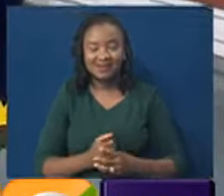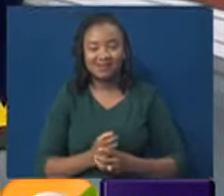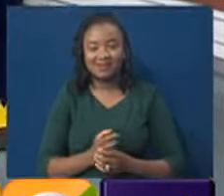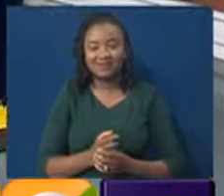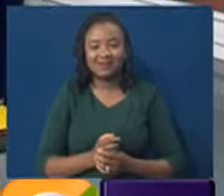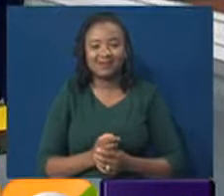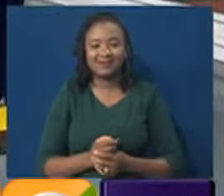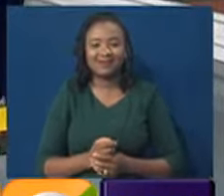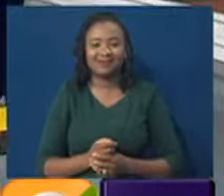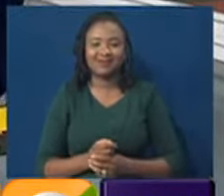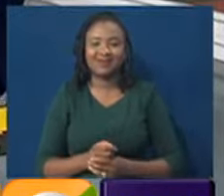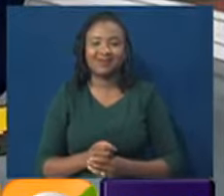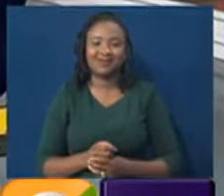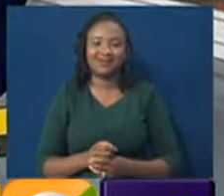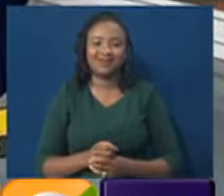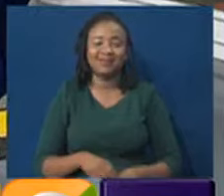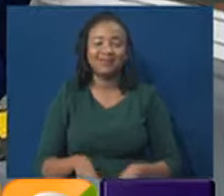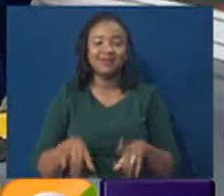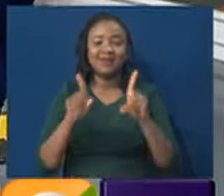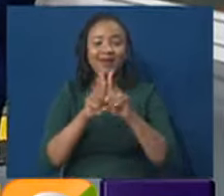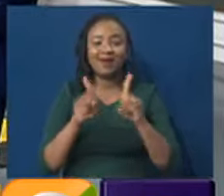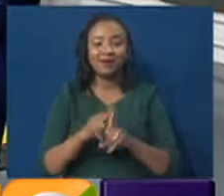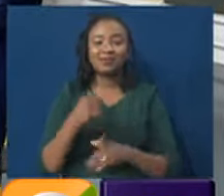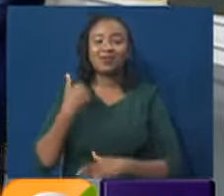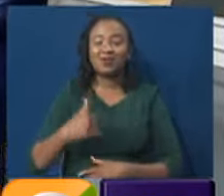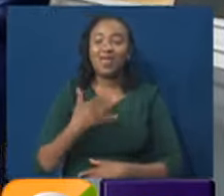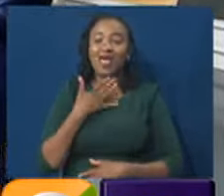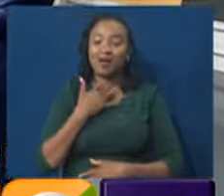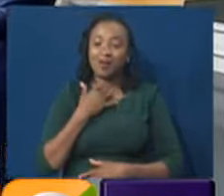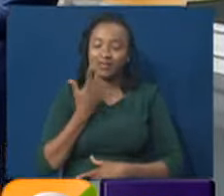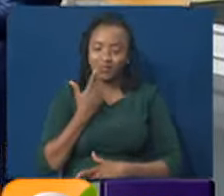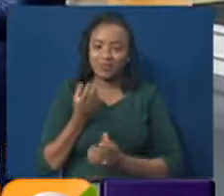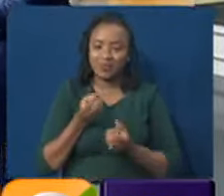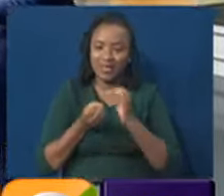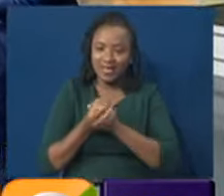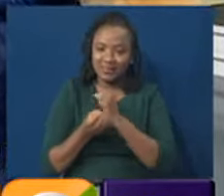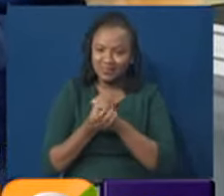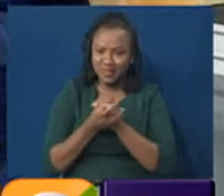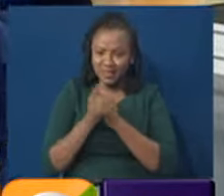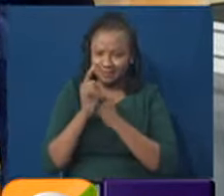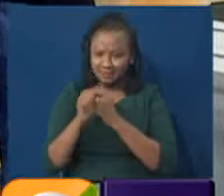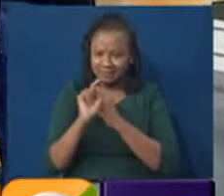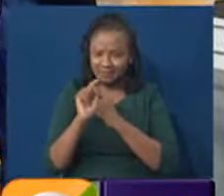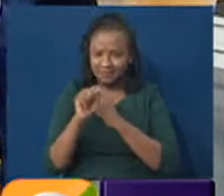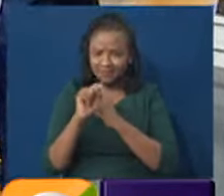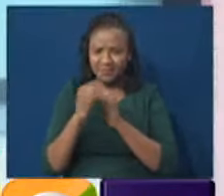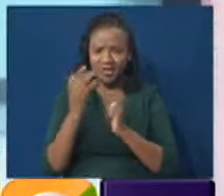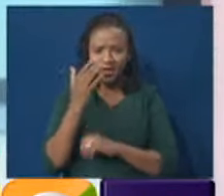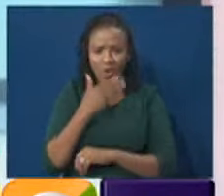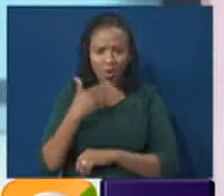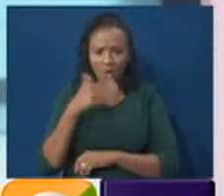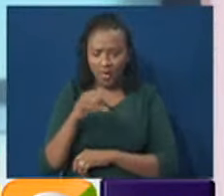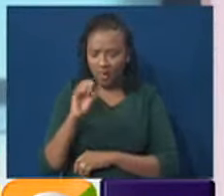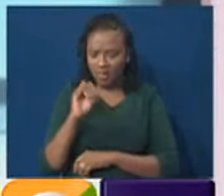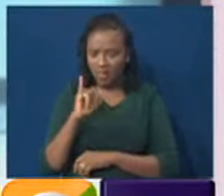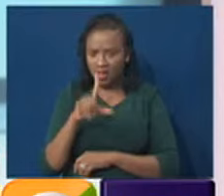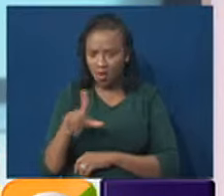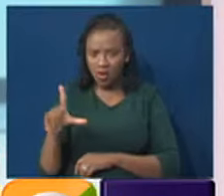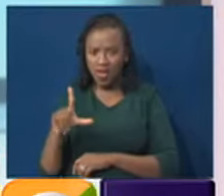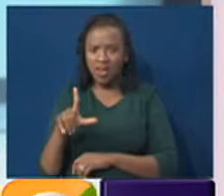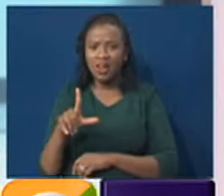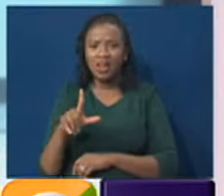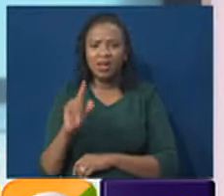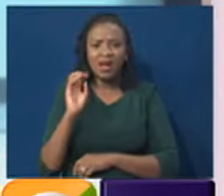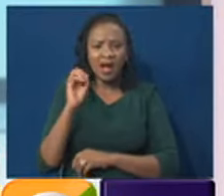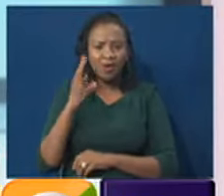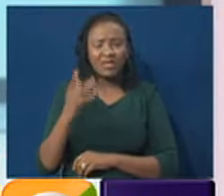fact that influence the crude oil prices. I think as Kenyans, we